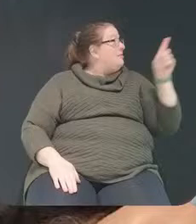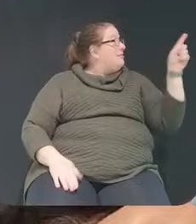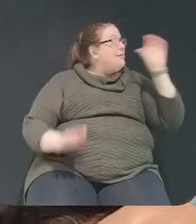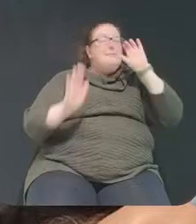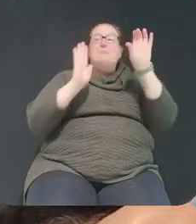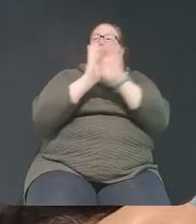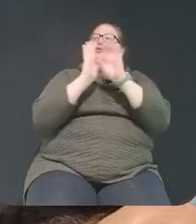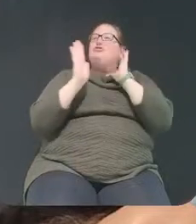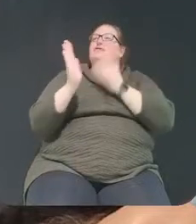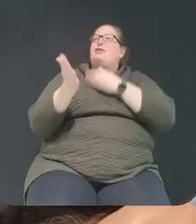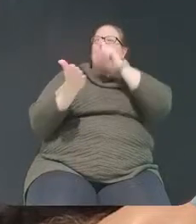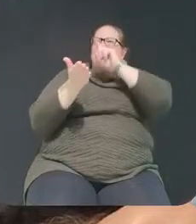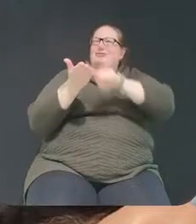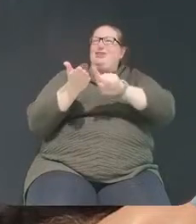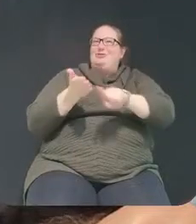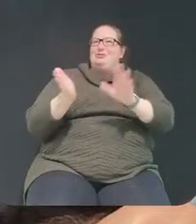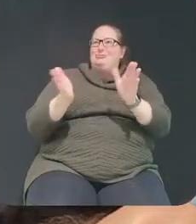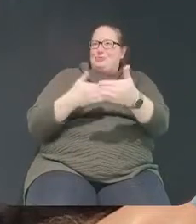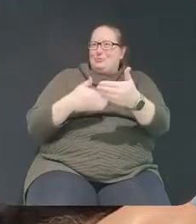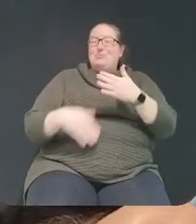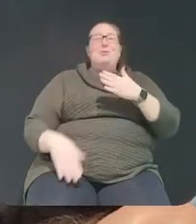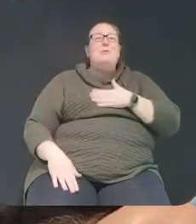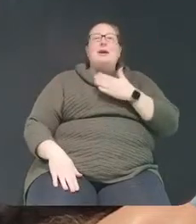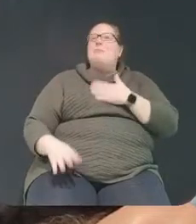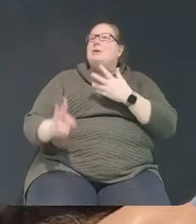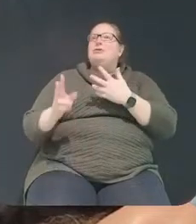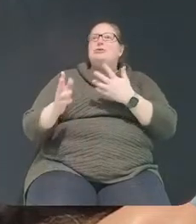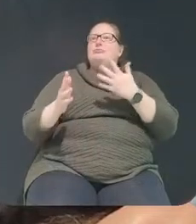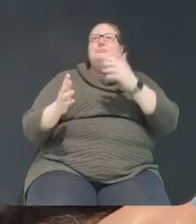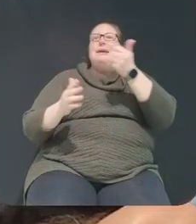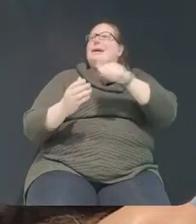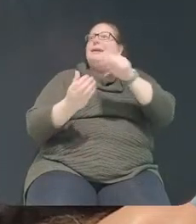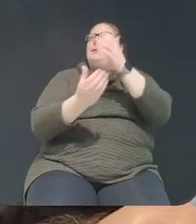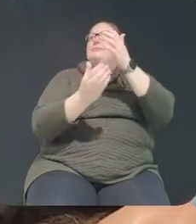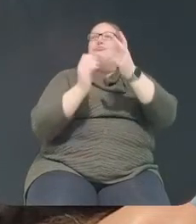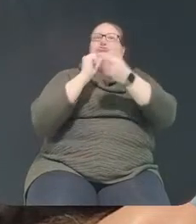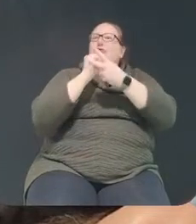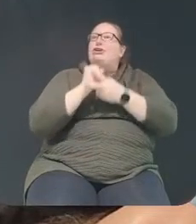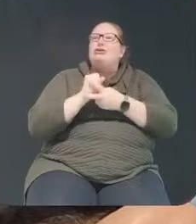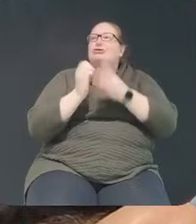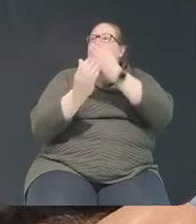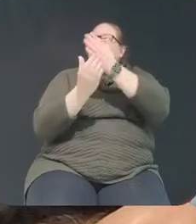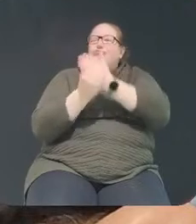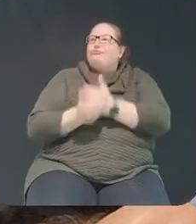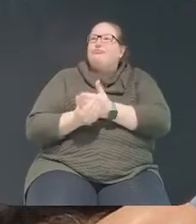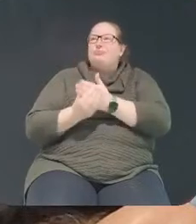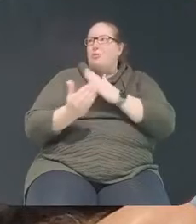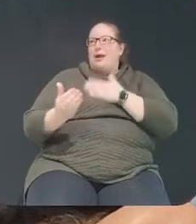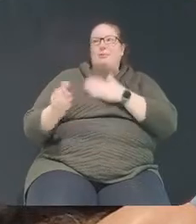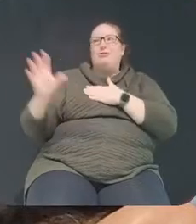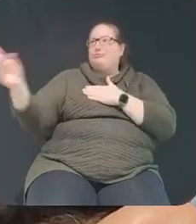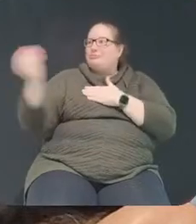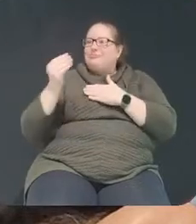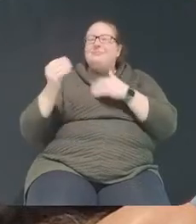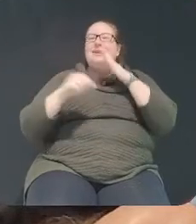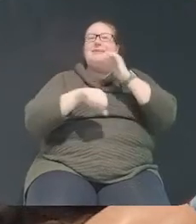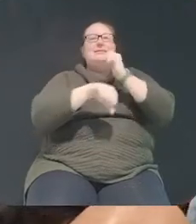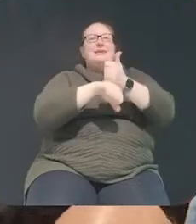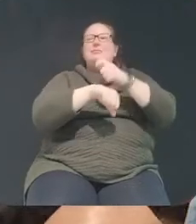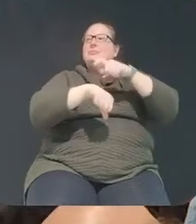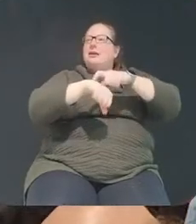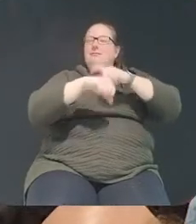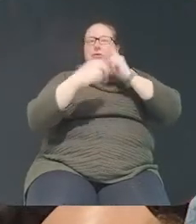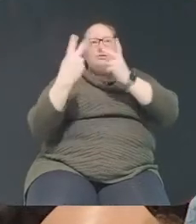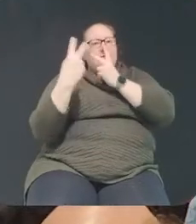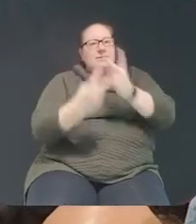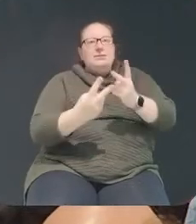room. We're happy to pull any records that you're interested in. We can set up a time for you to visit. And if you have any questions about